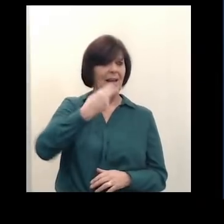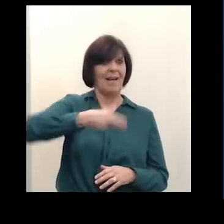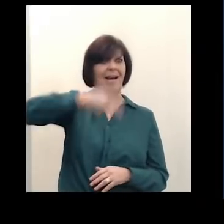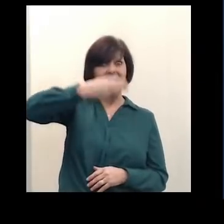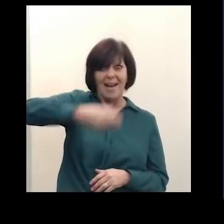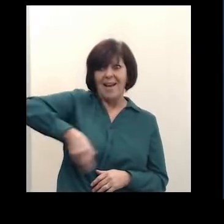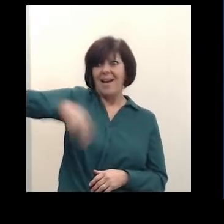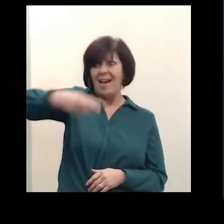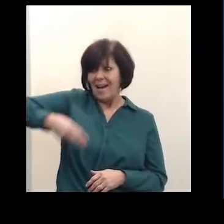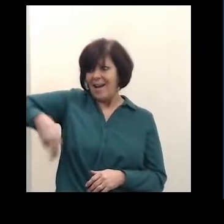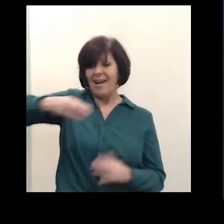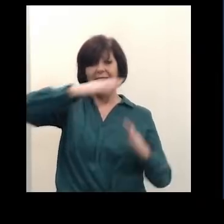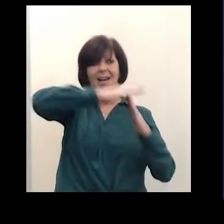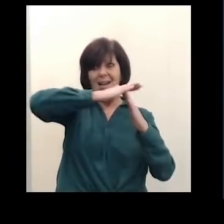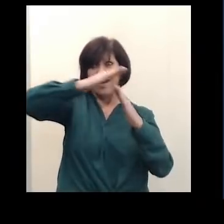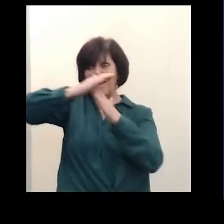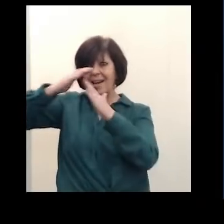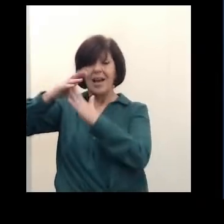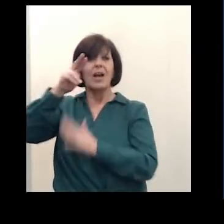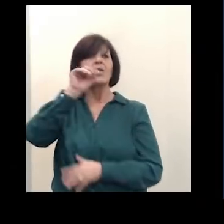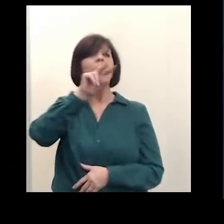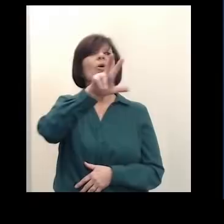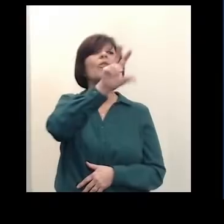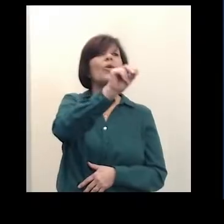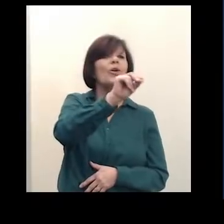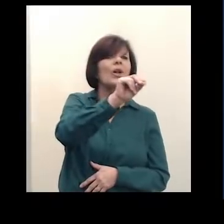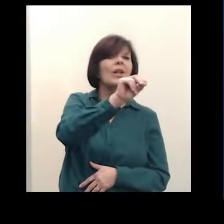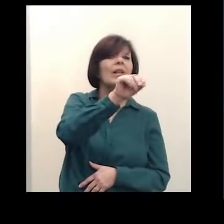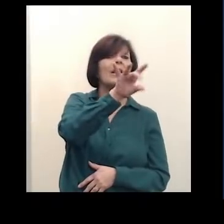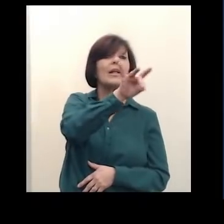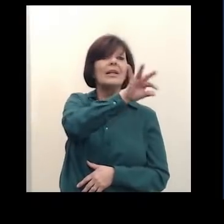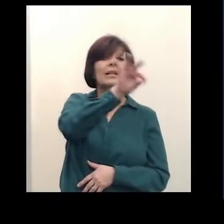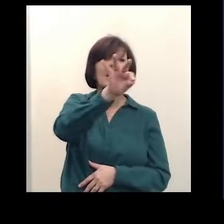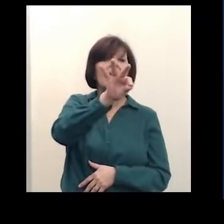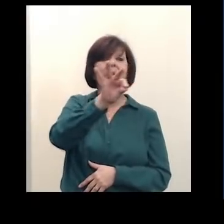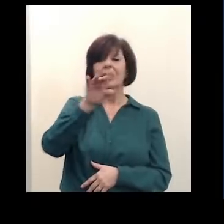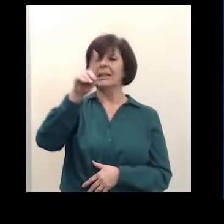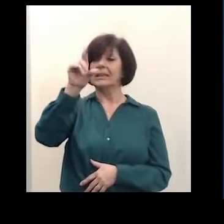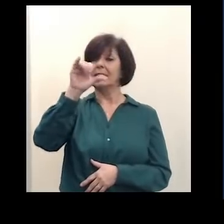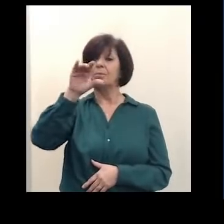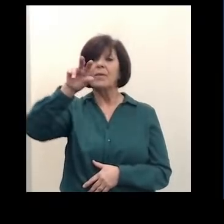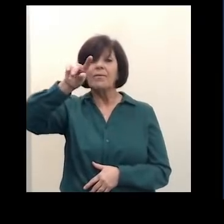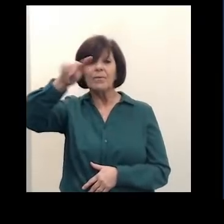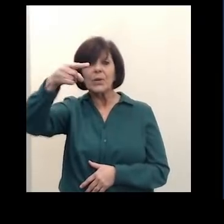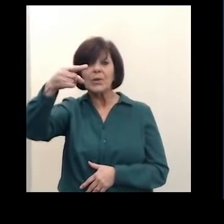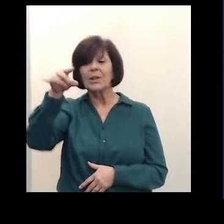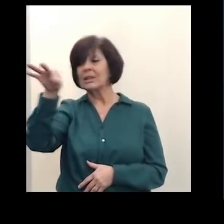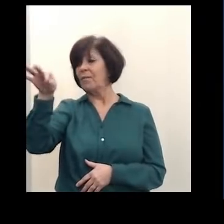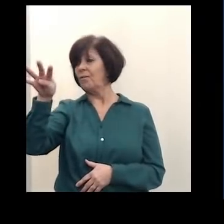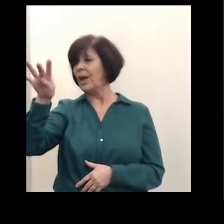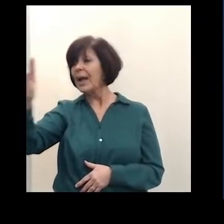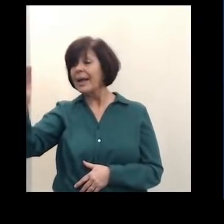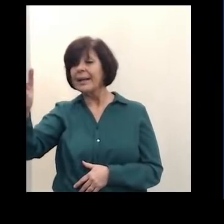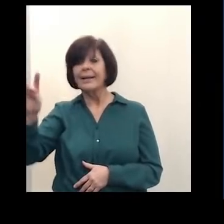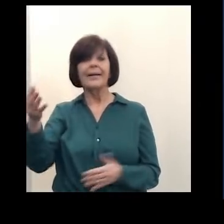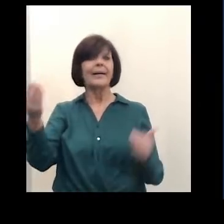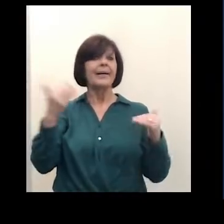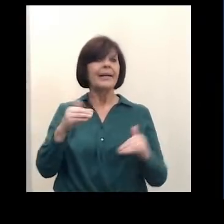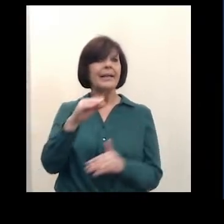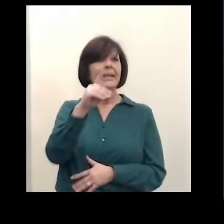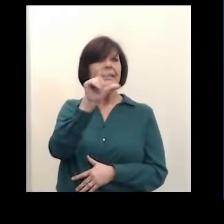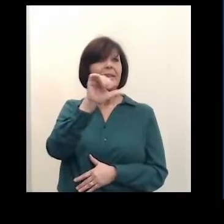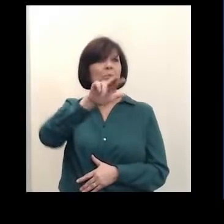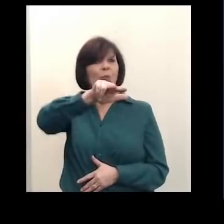On November 30th, it was 899 cases. On December 1st, it was 948 new cases. And on December